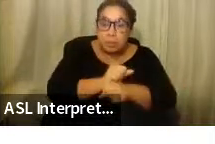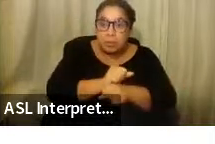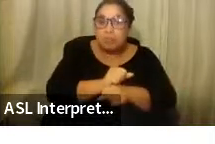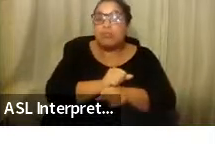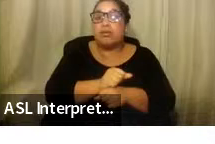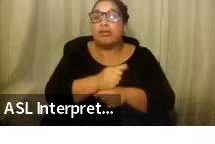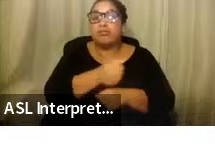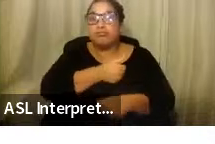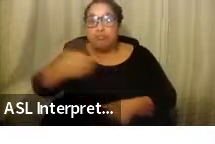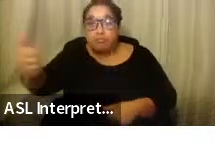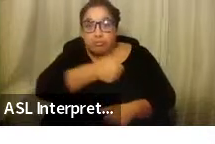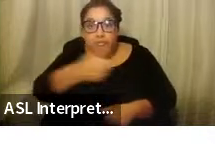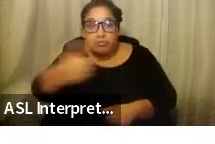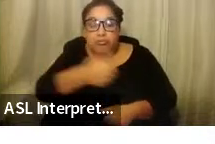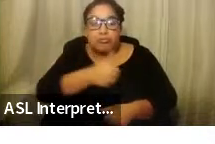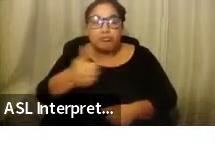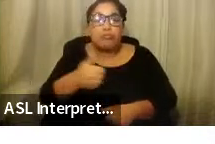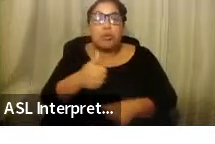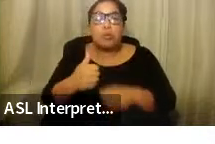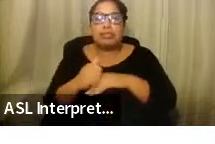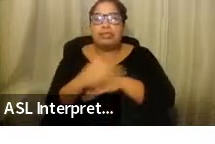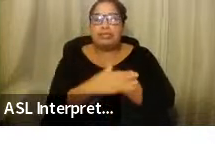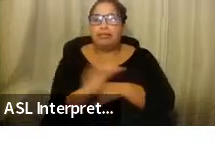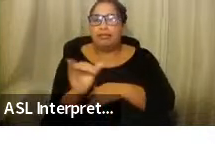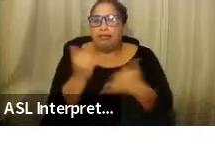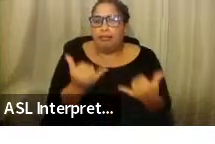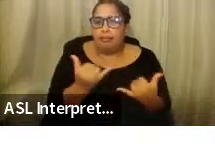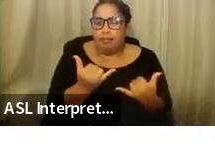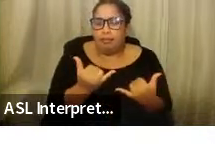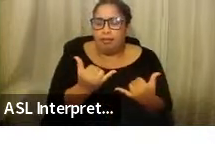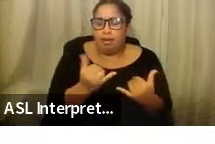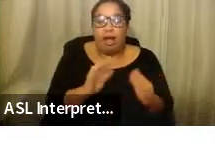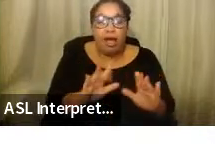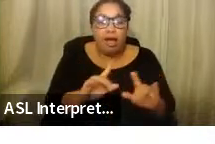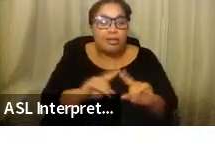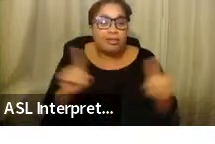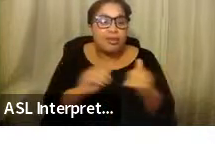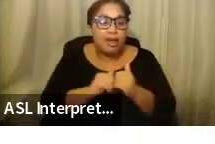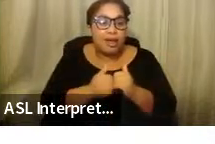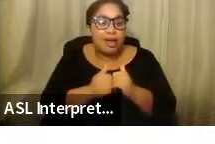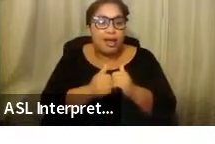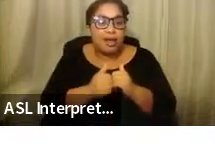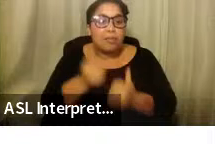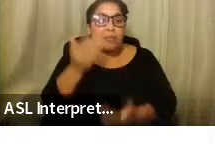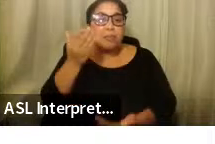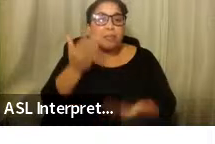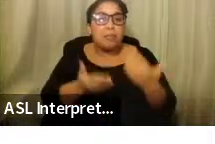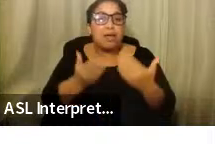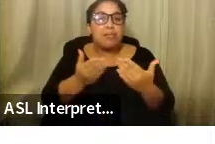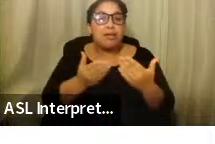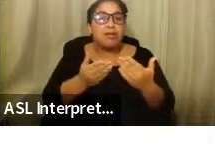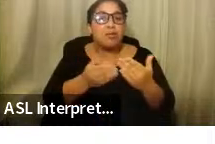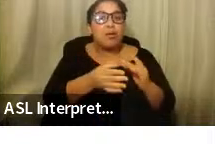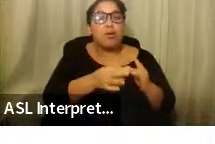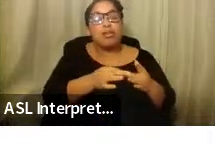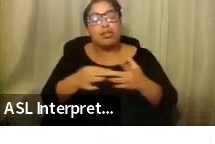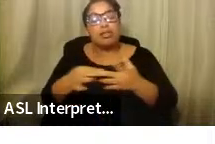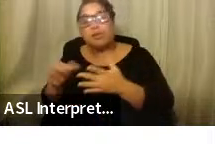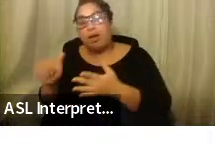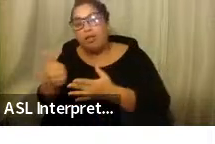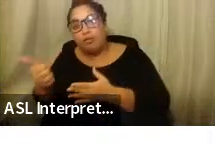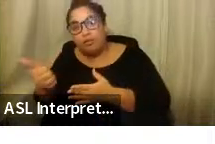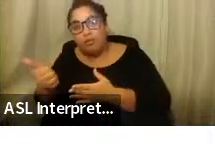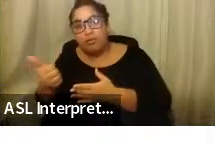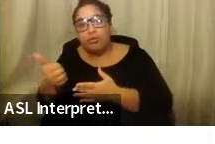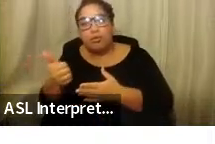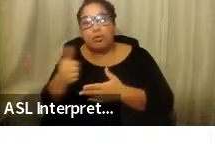resource, we will go ahead and send them as we do now. But what's different is that we may take them to someplace else, or we may